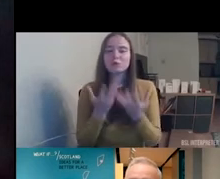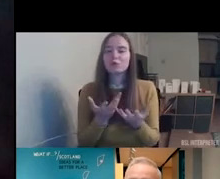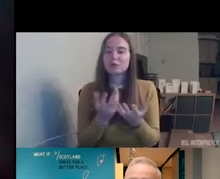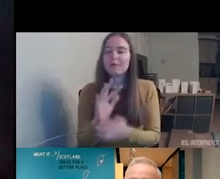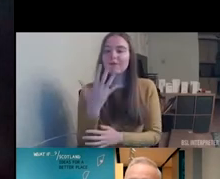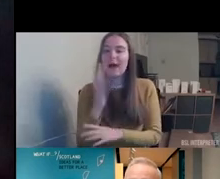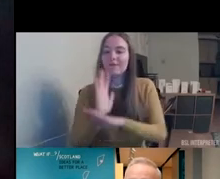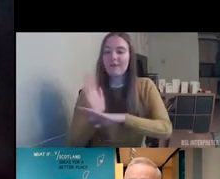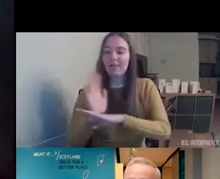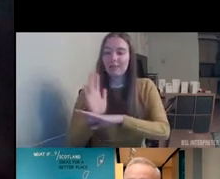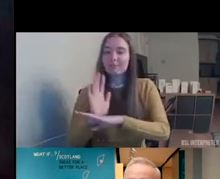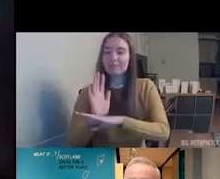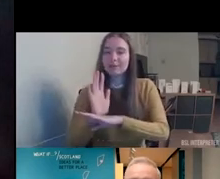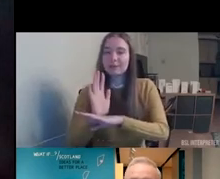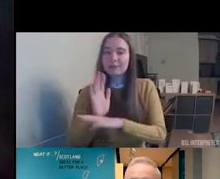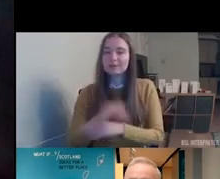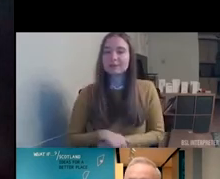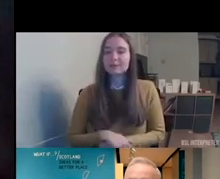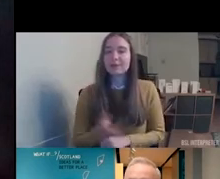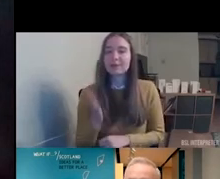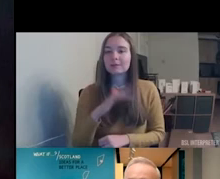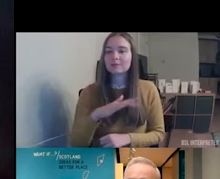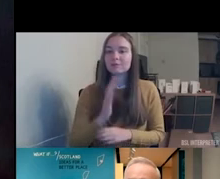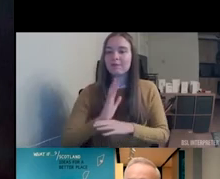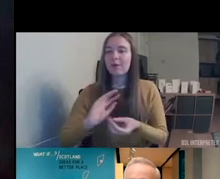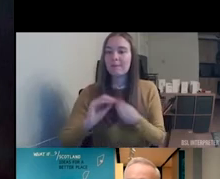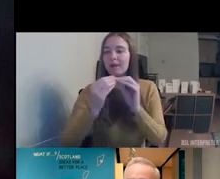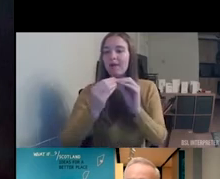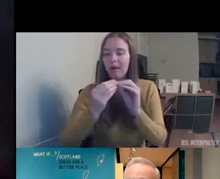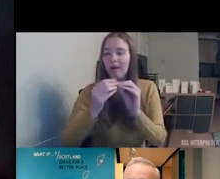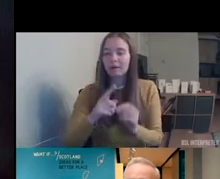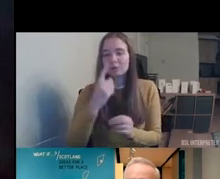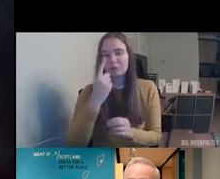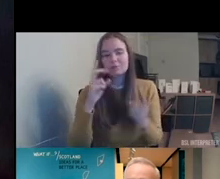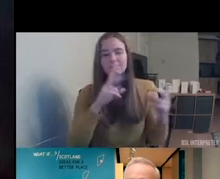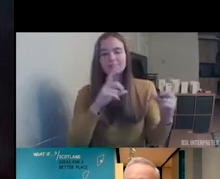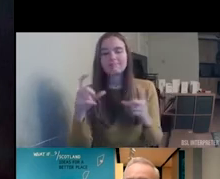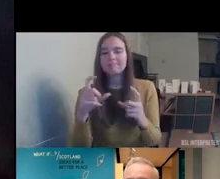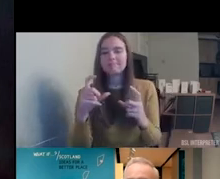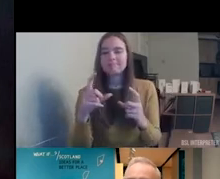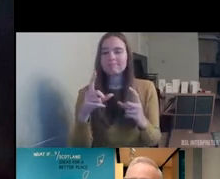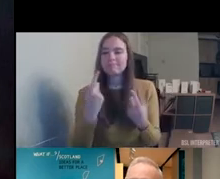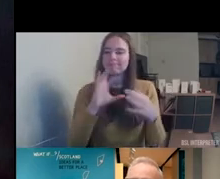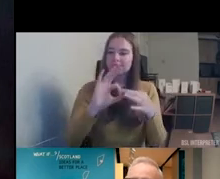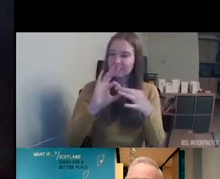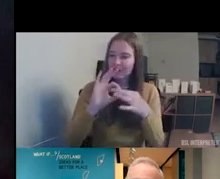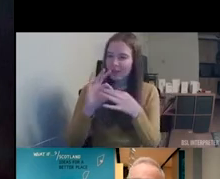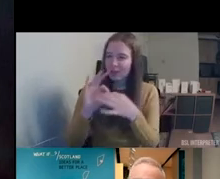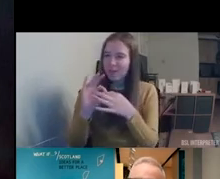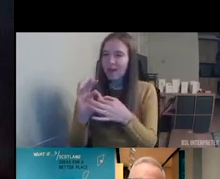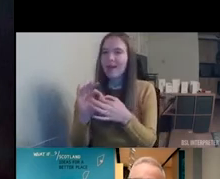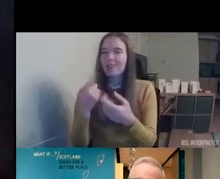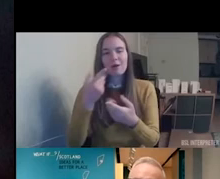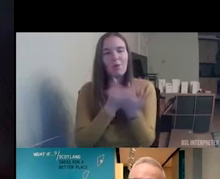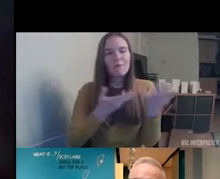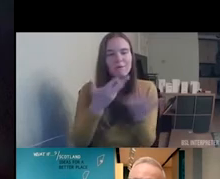by the filmmaker Bash Art Creative, which really captured the engagement story, the conversation and the